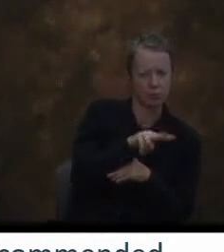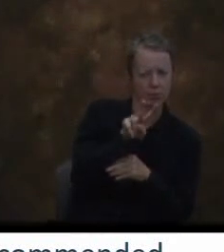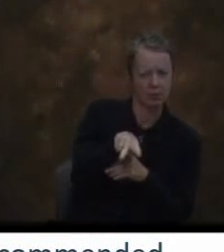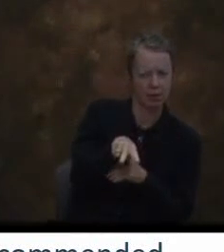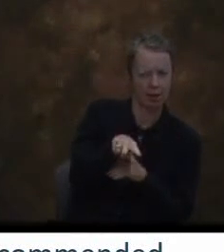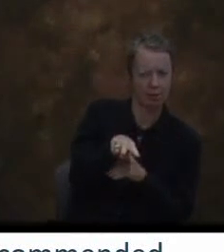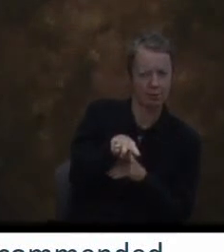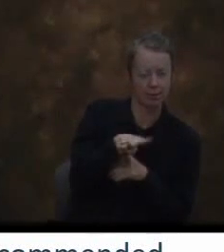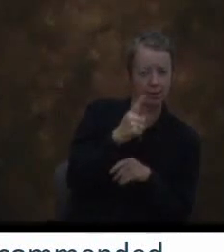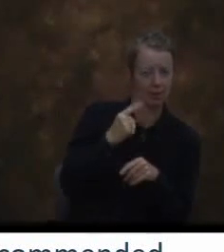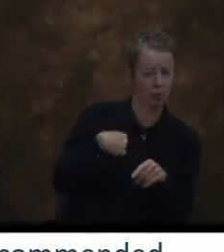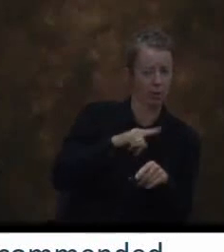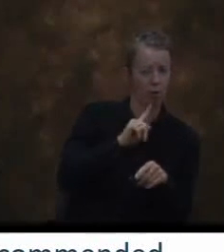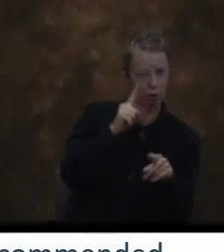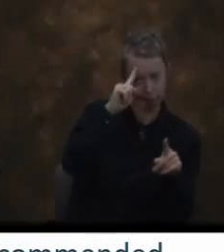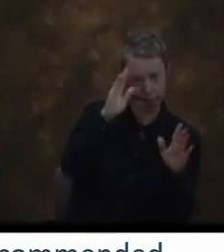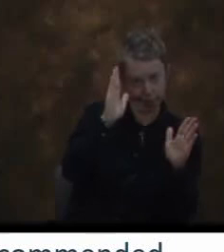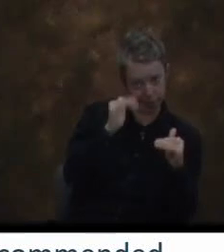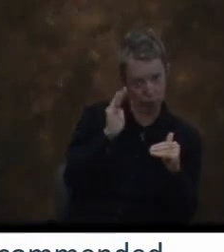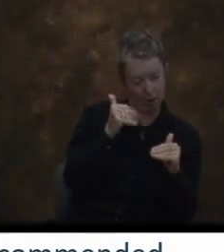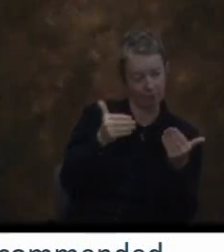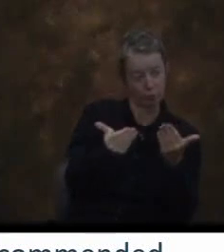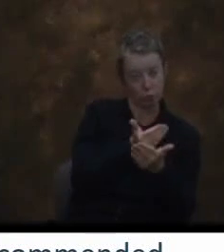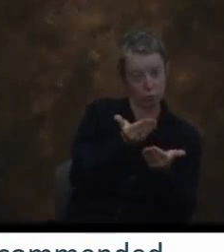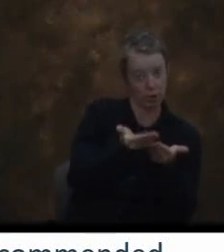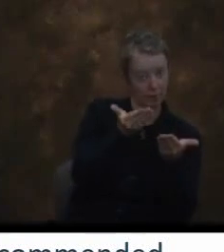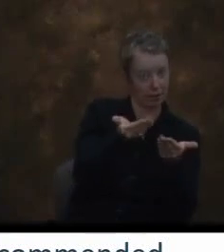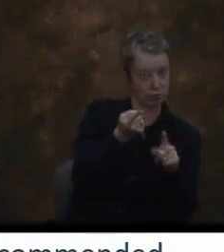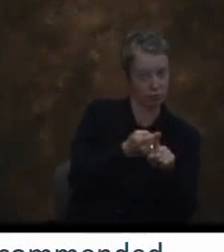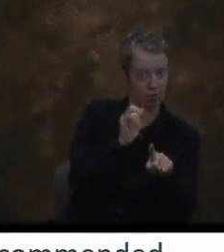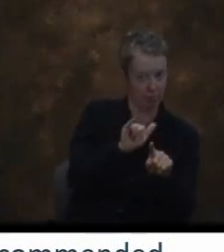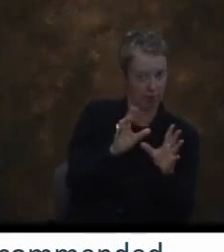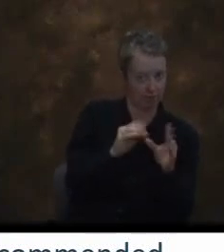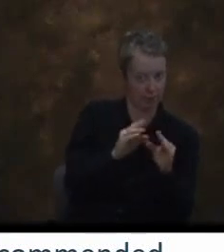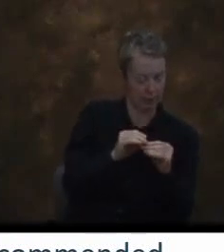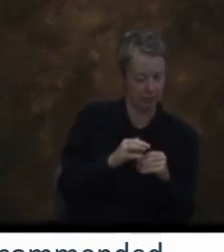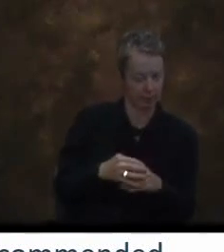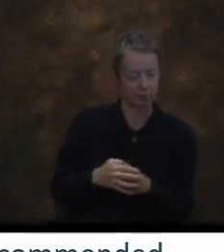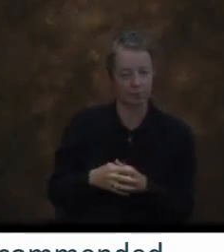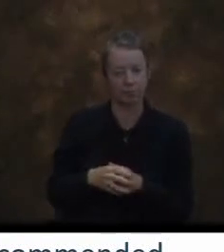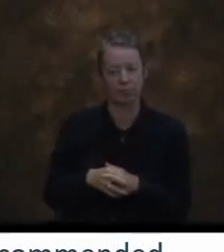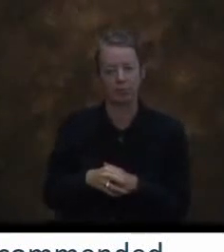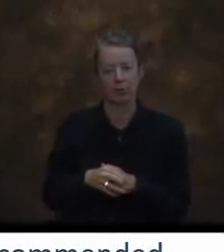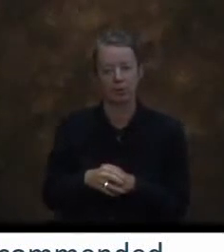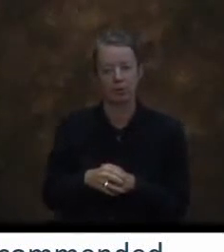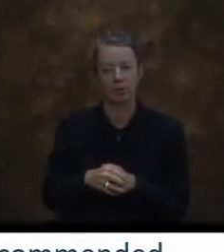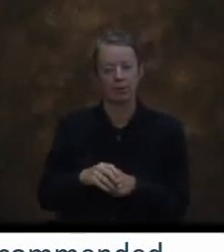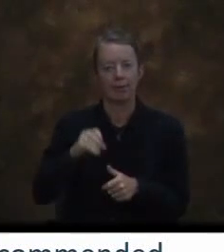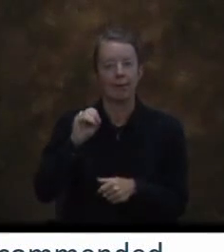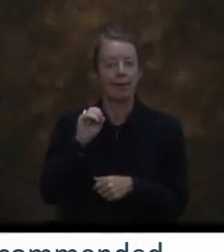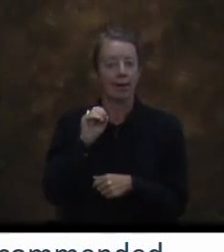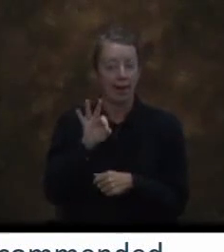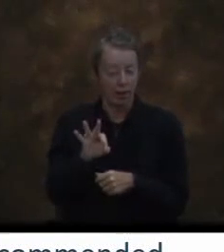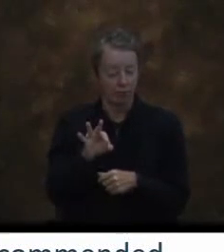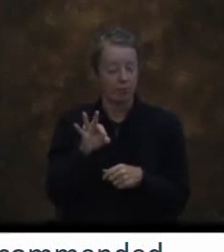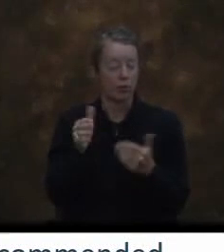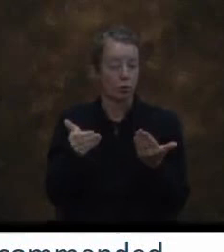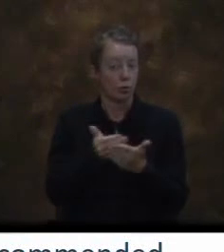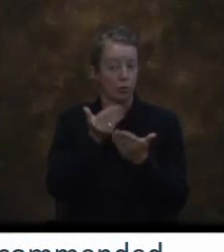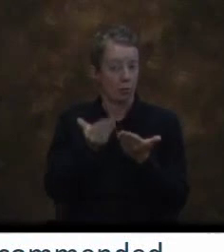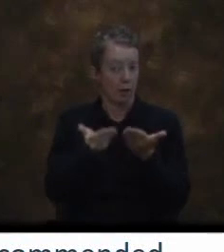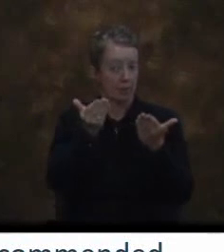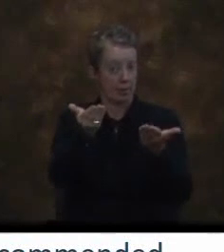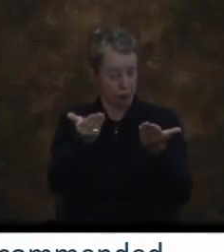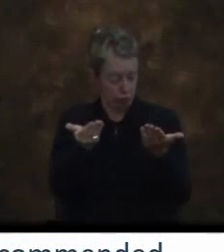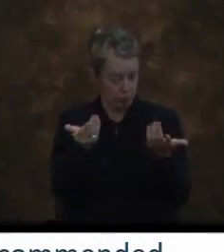are anticipating that we will have some recommendations that come out of that. If that is true, then we would